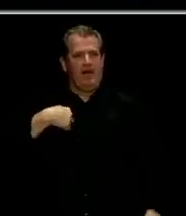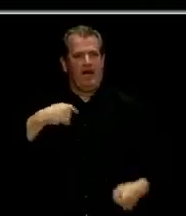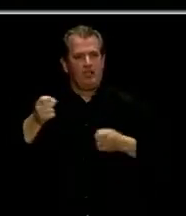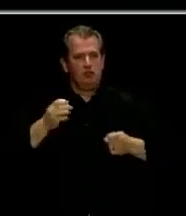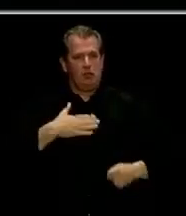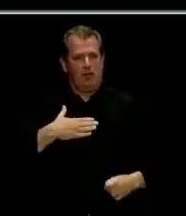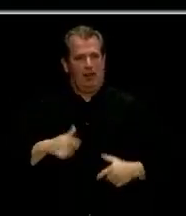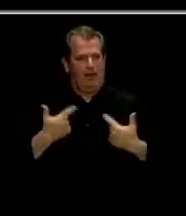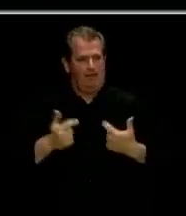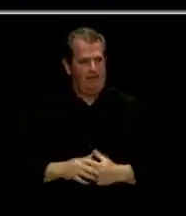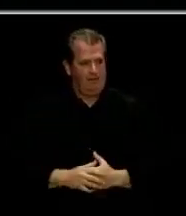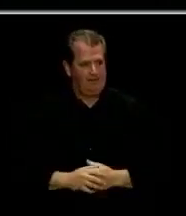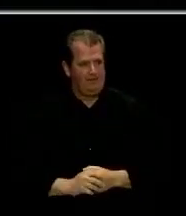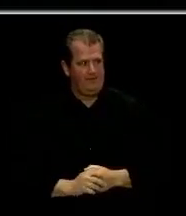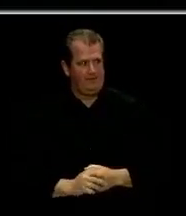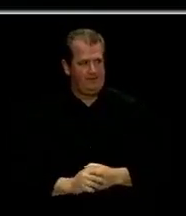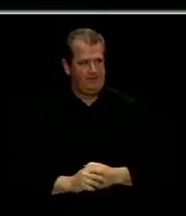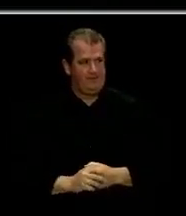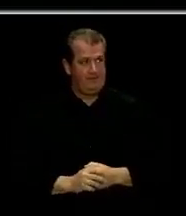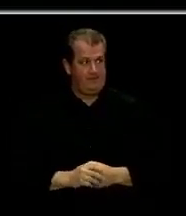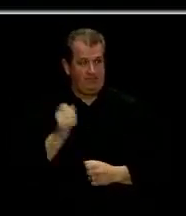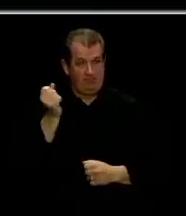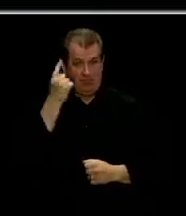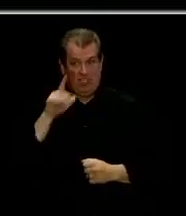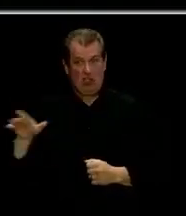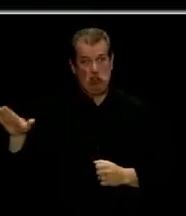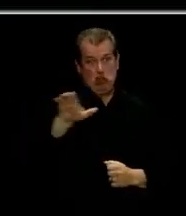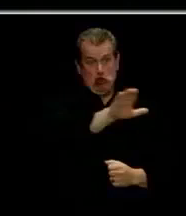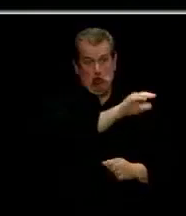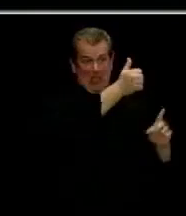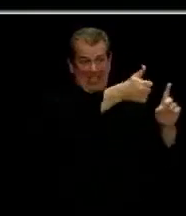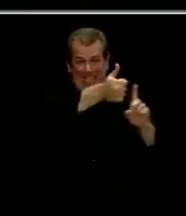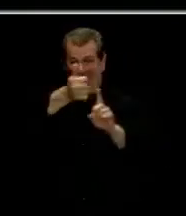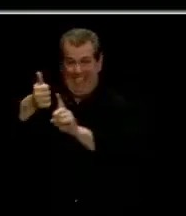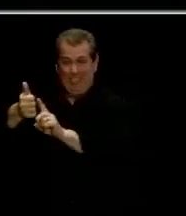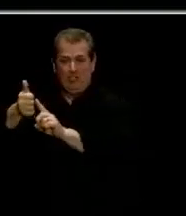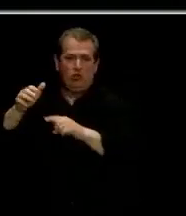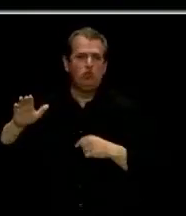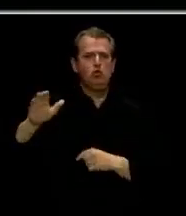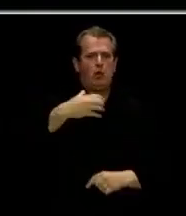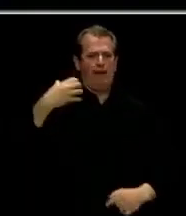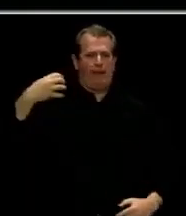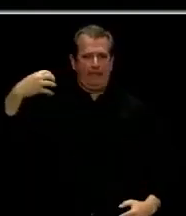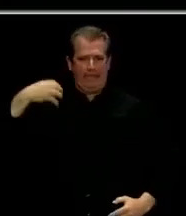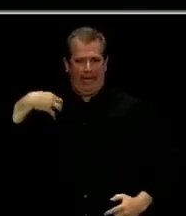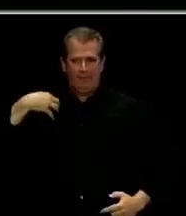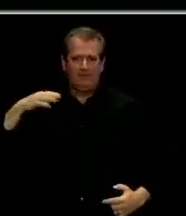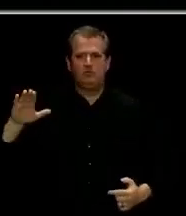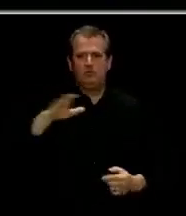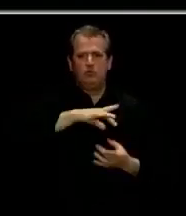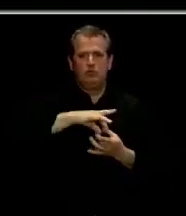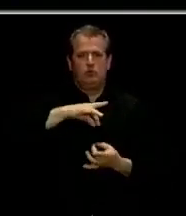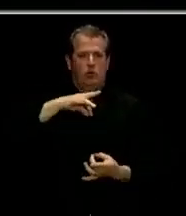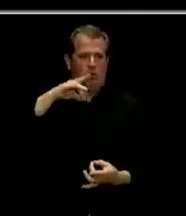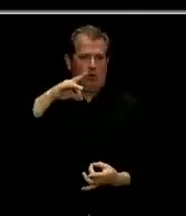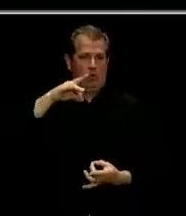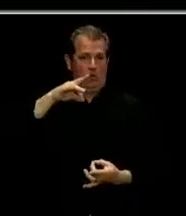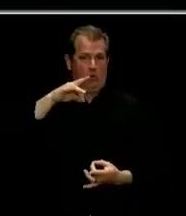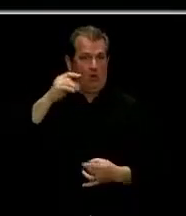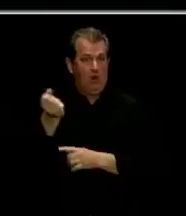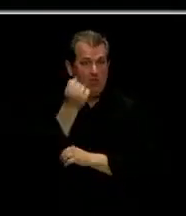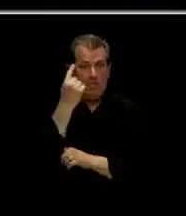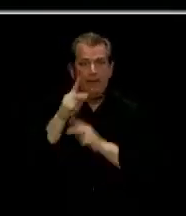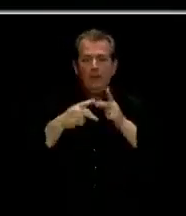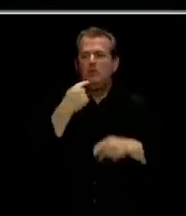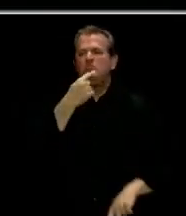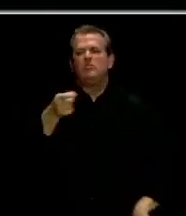Friends, you are the captain of your life, and you are the captain of your soul. And when people tell you